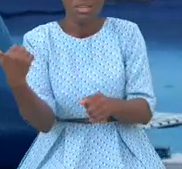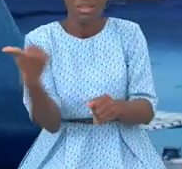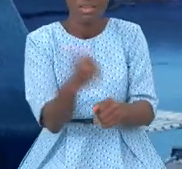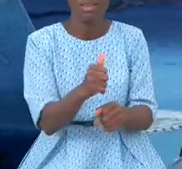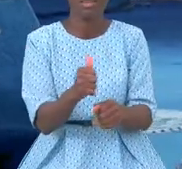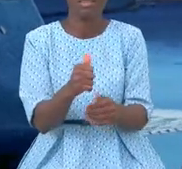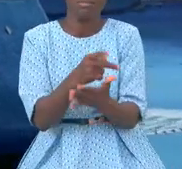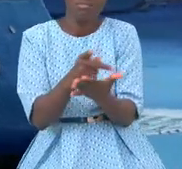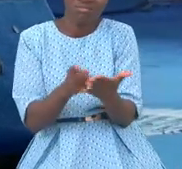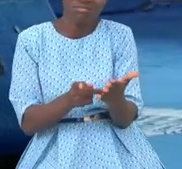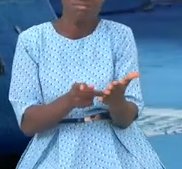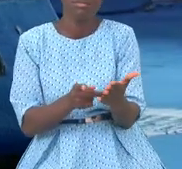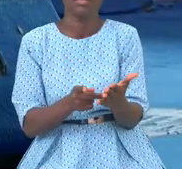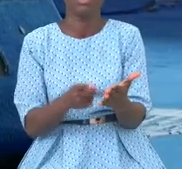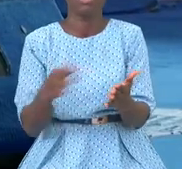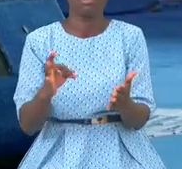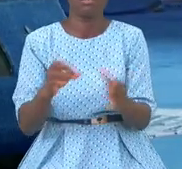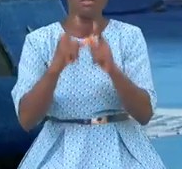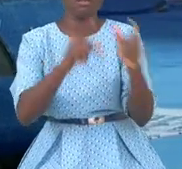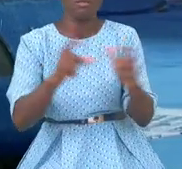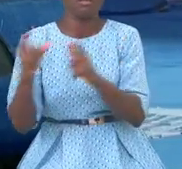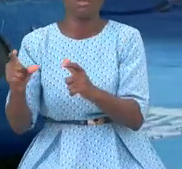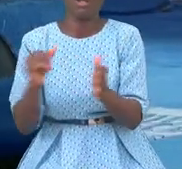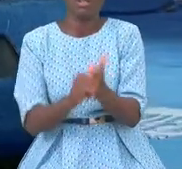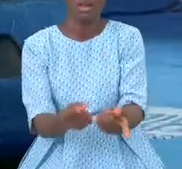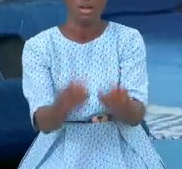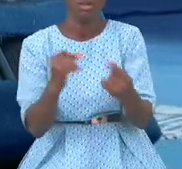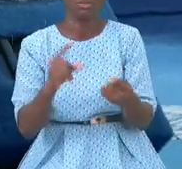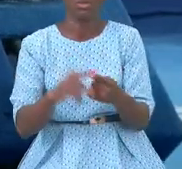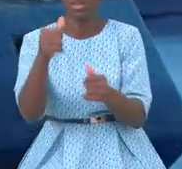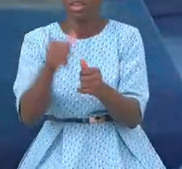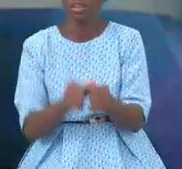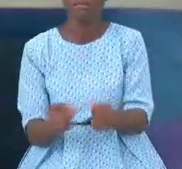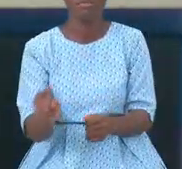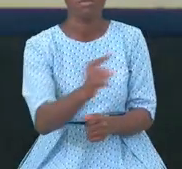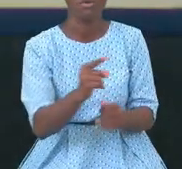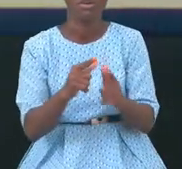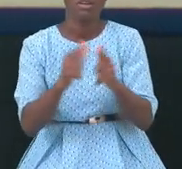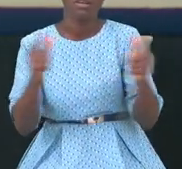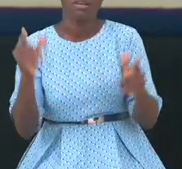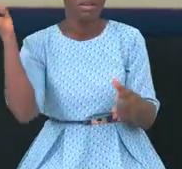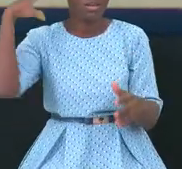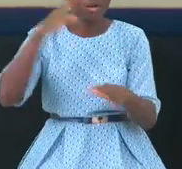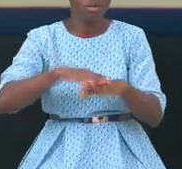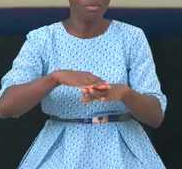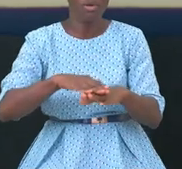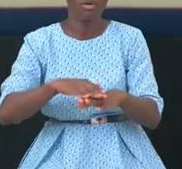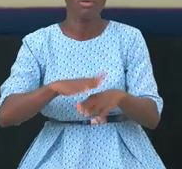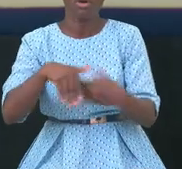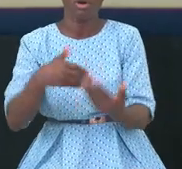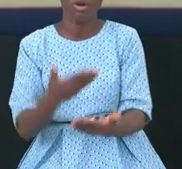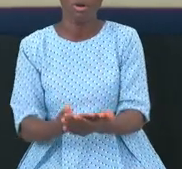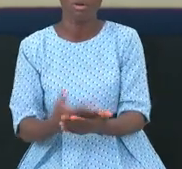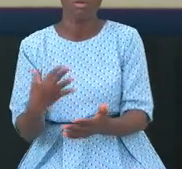great grace upon them all. Tonight, the supernatural possibilities